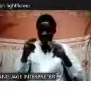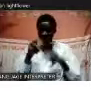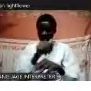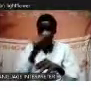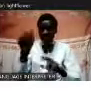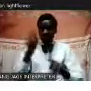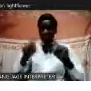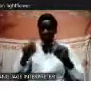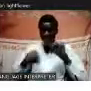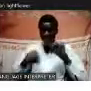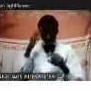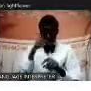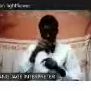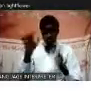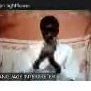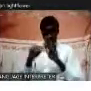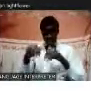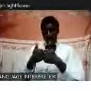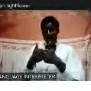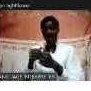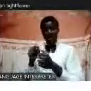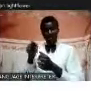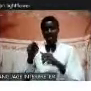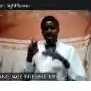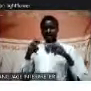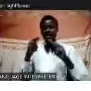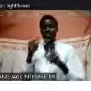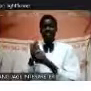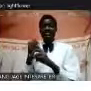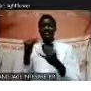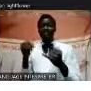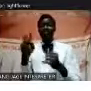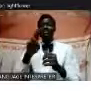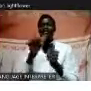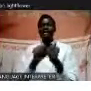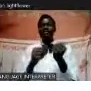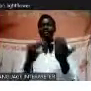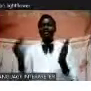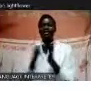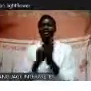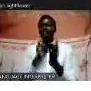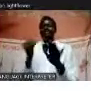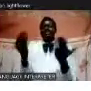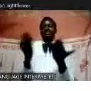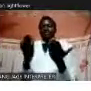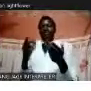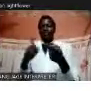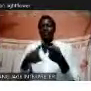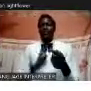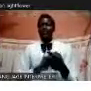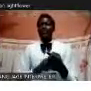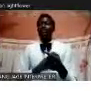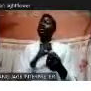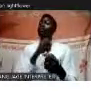how I'm marketing myself now, using everything that is available to us. One of the things